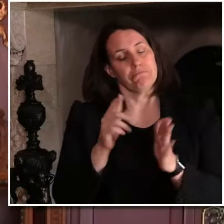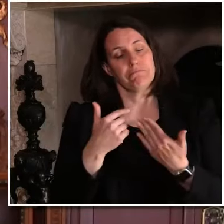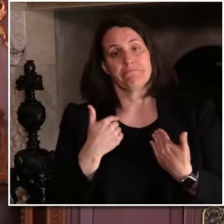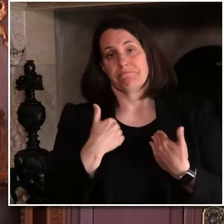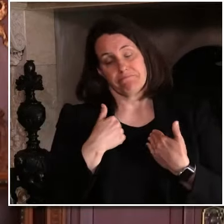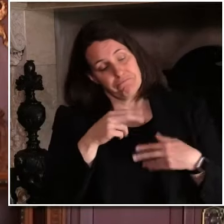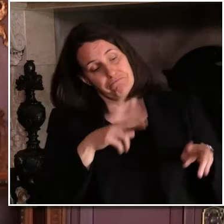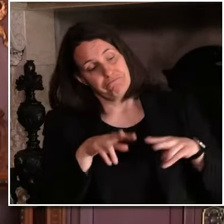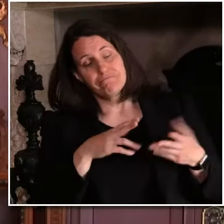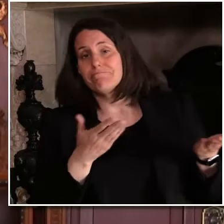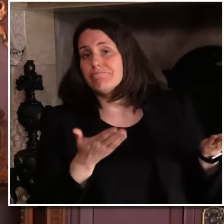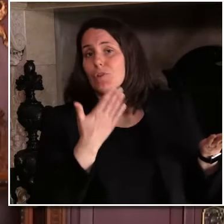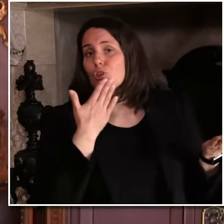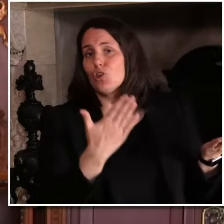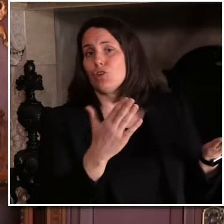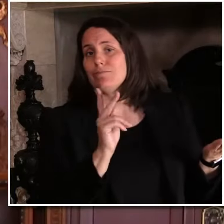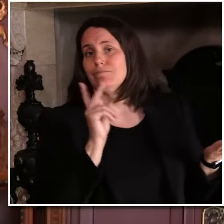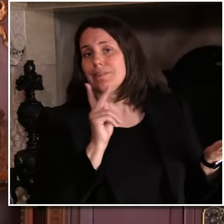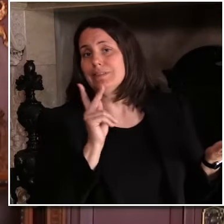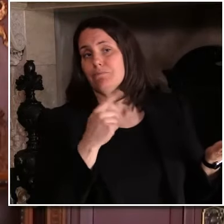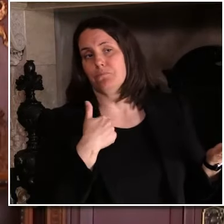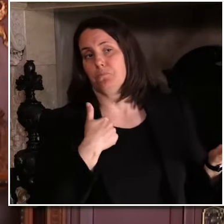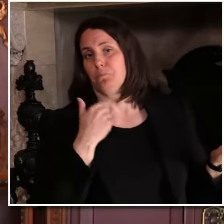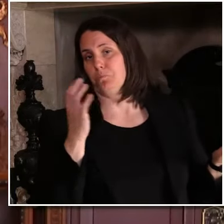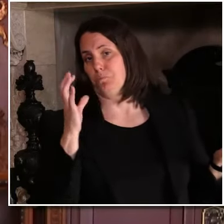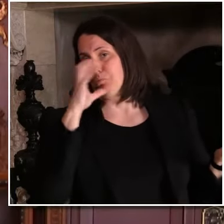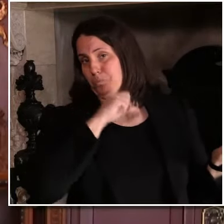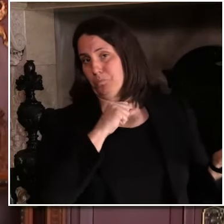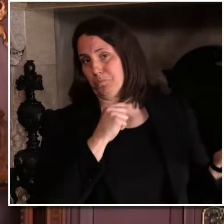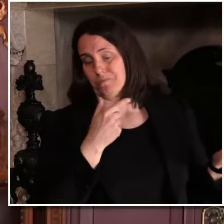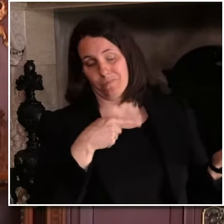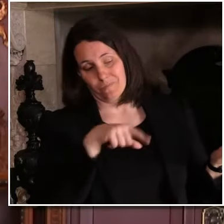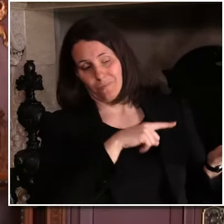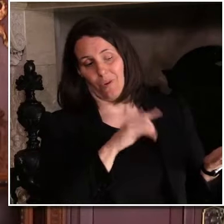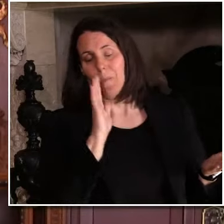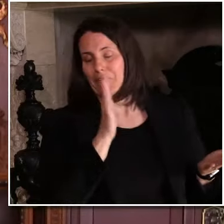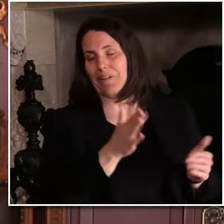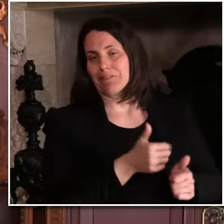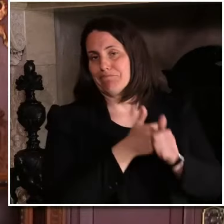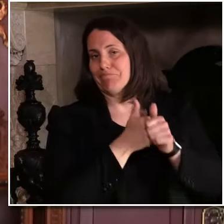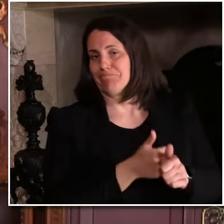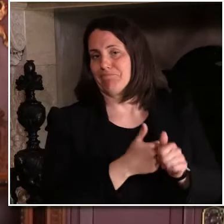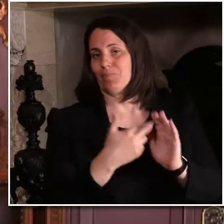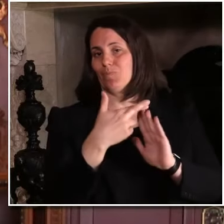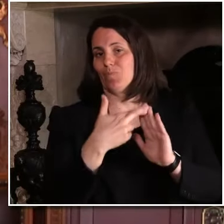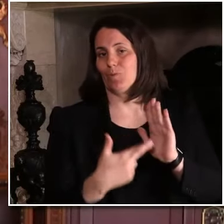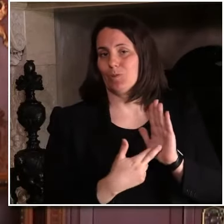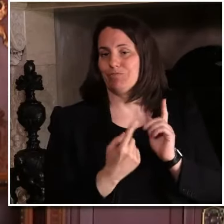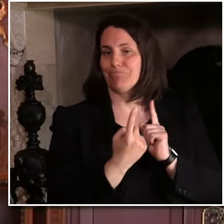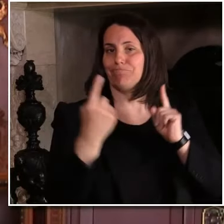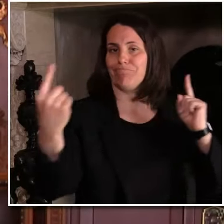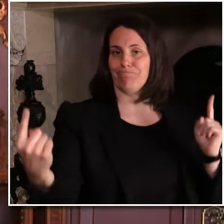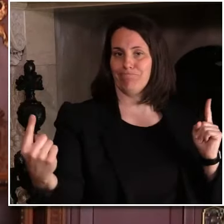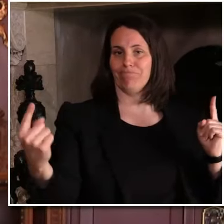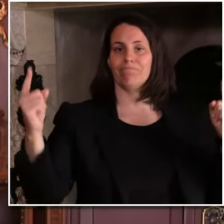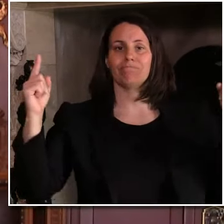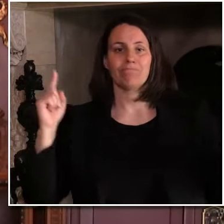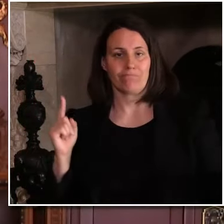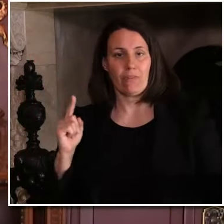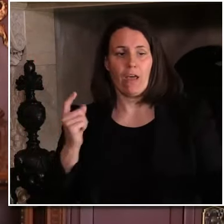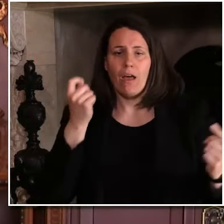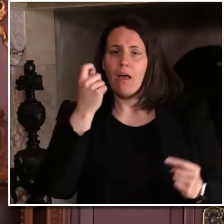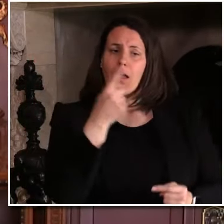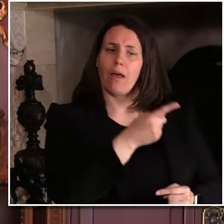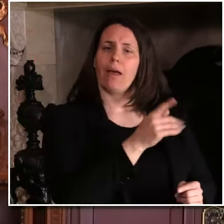are practicing their or establishing their right to, under the First Amendment, to express their